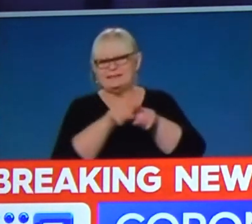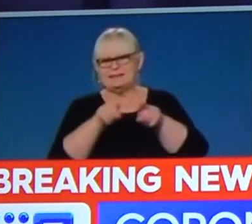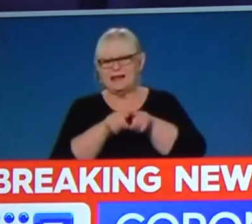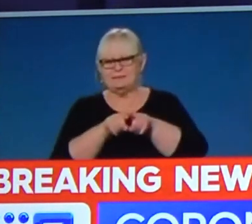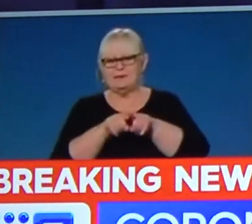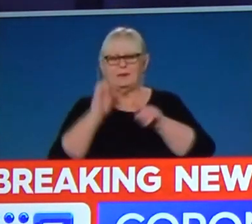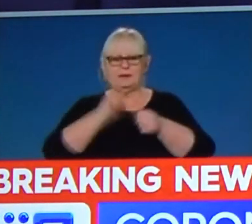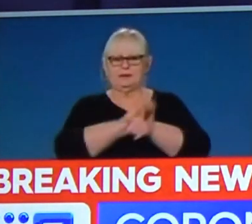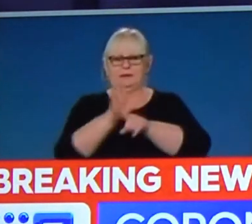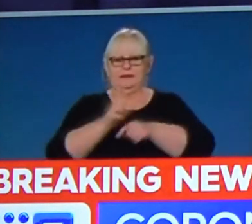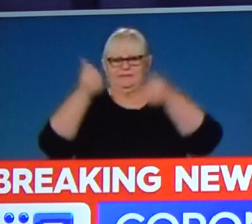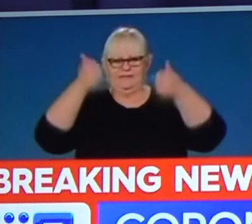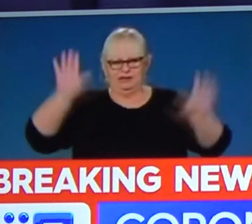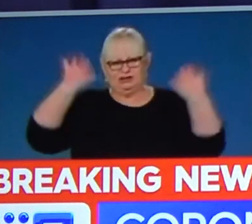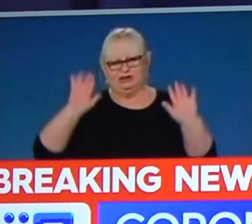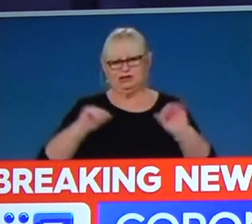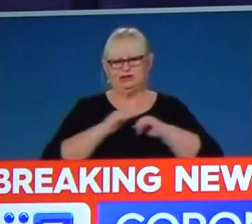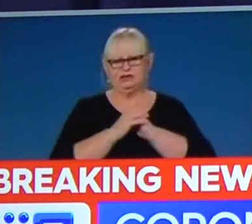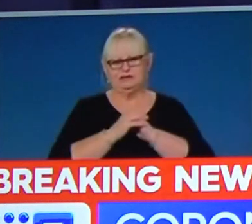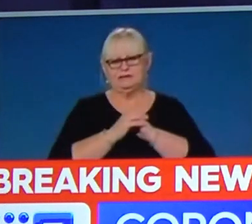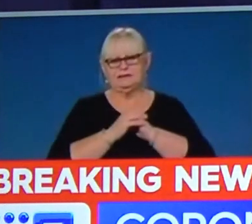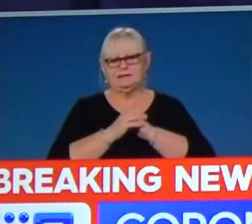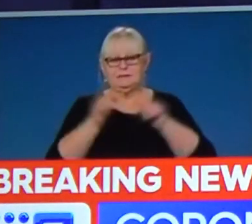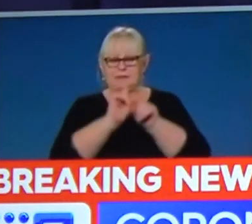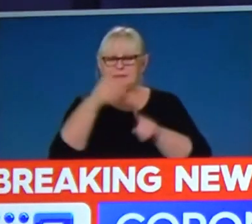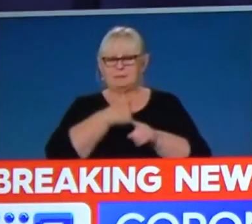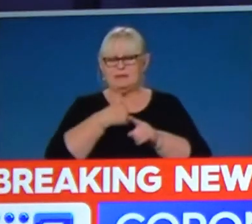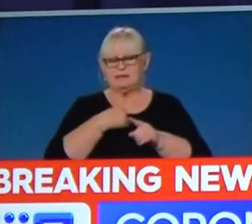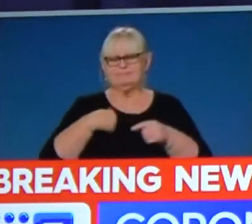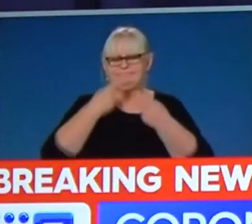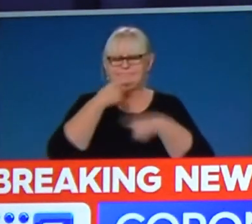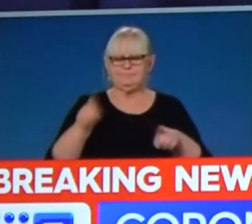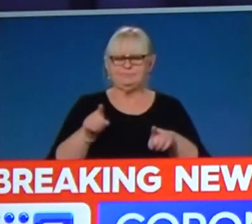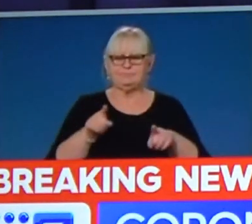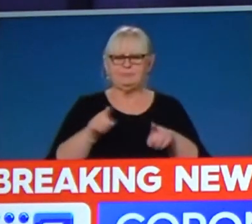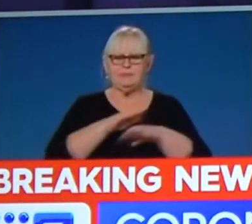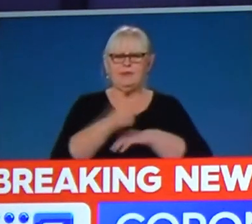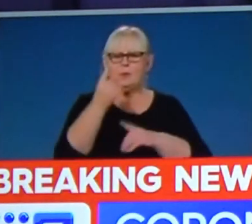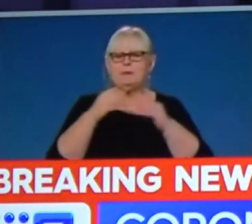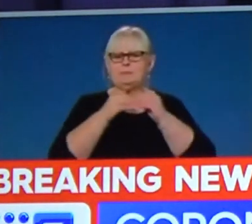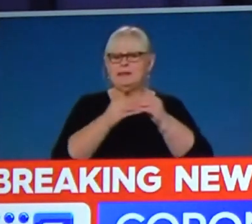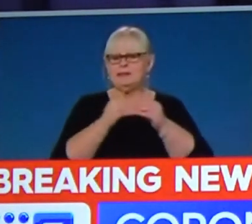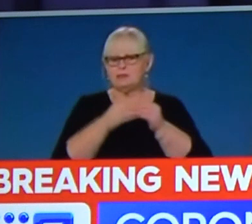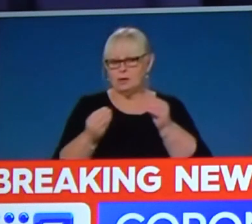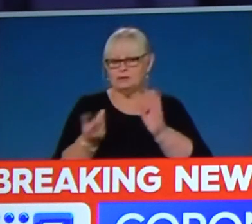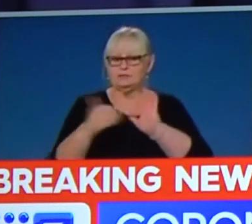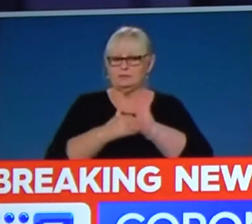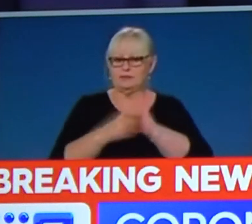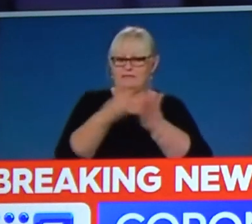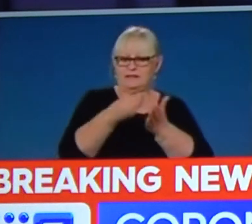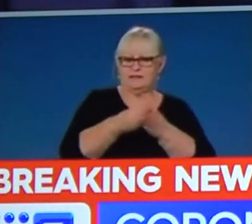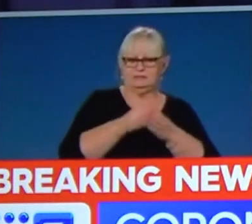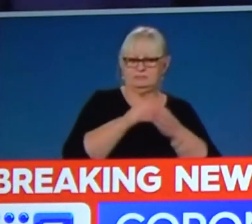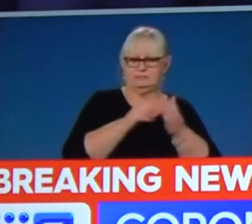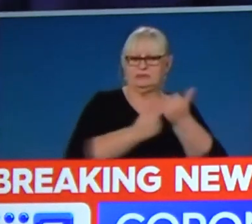of the virus. I also announced today over $1 billion in additional support on top of the